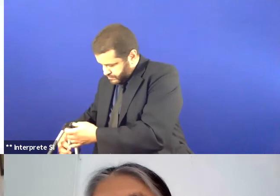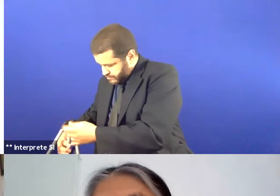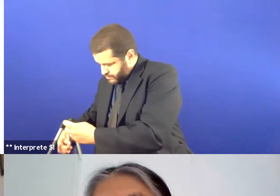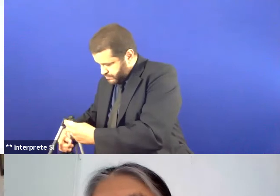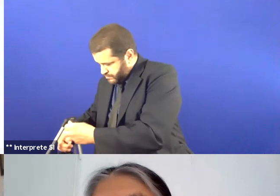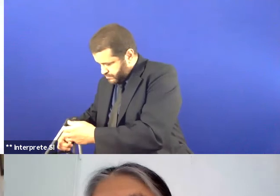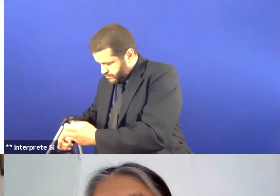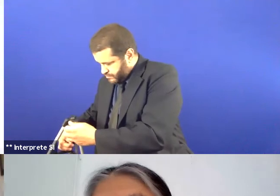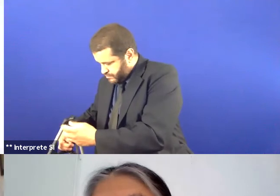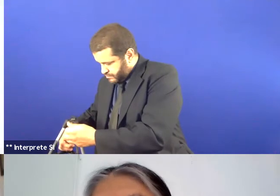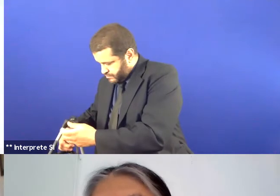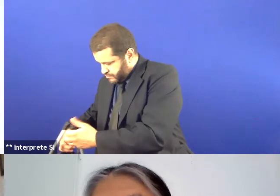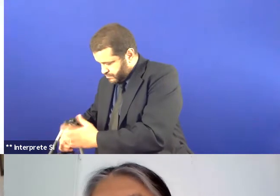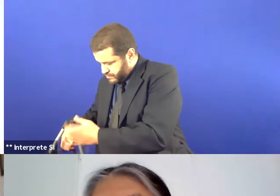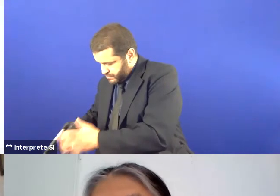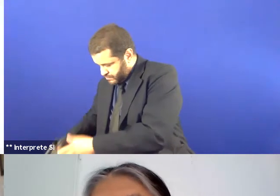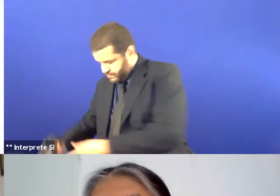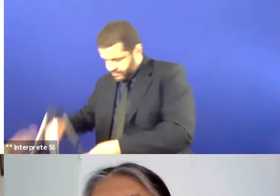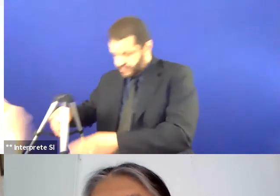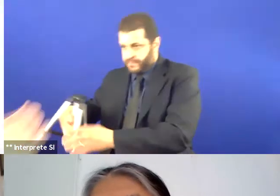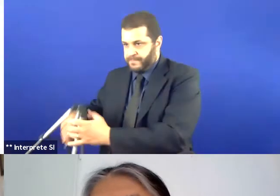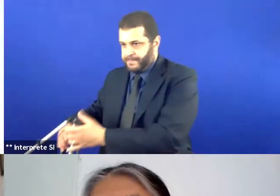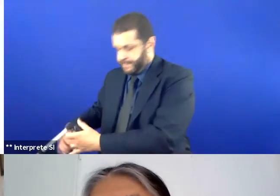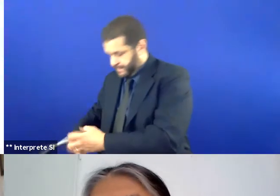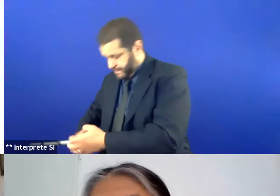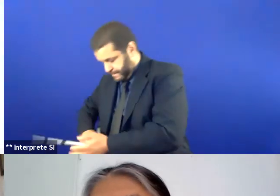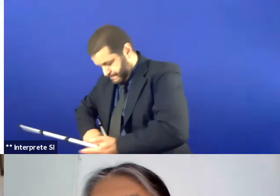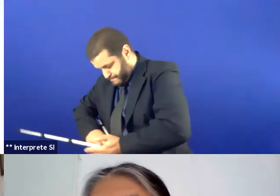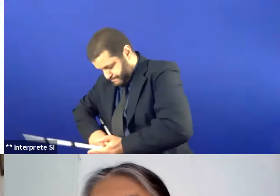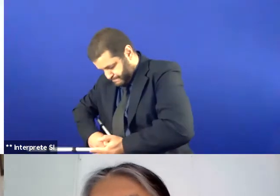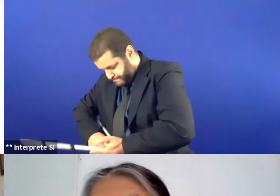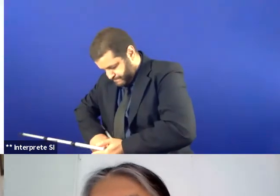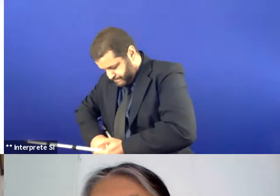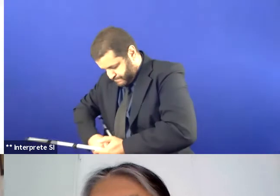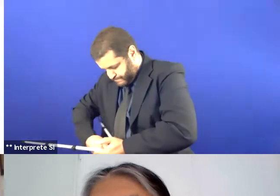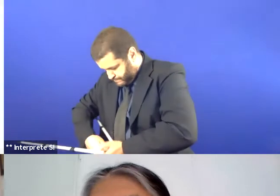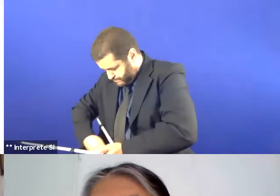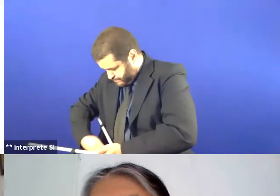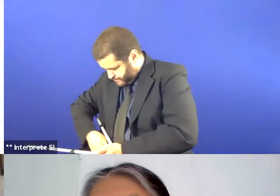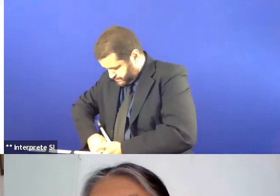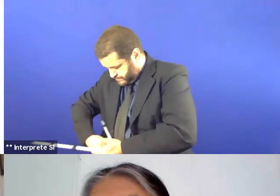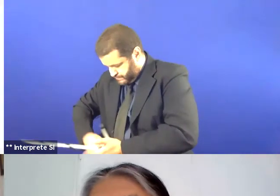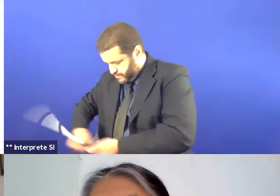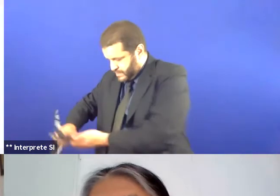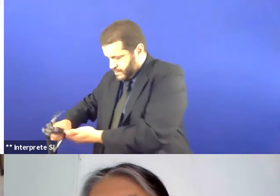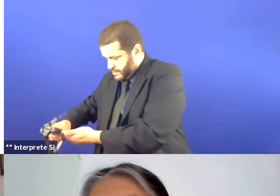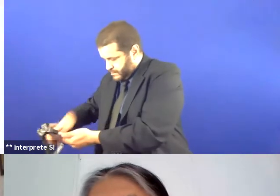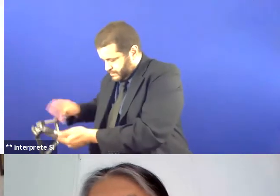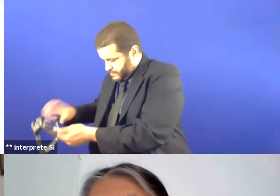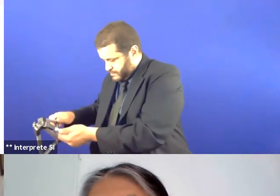I've got you on the English channel. Is that correct? Yes, I'm on English. Yeah, okay, Nisreen, okay. Can you try